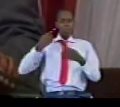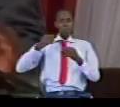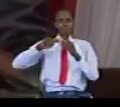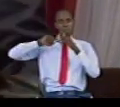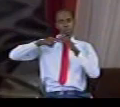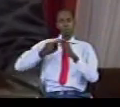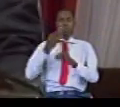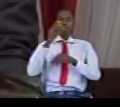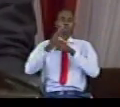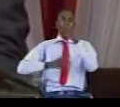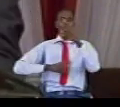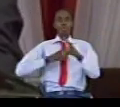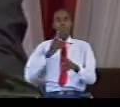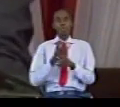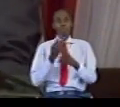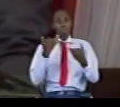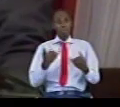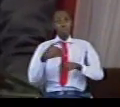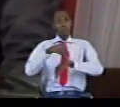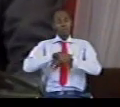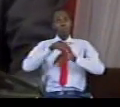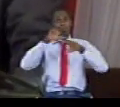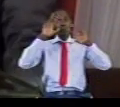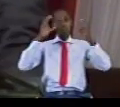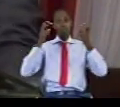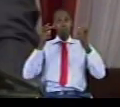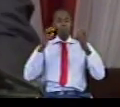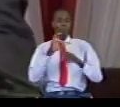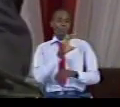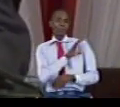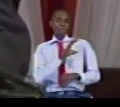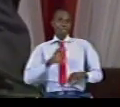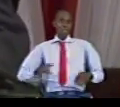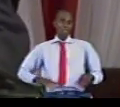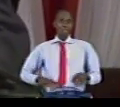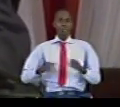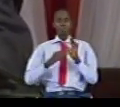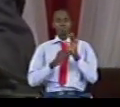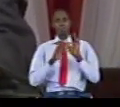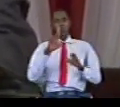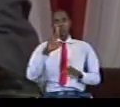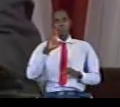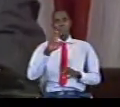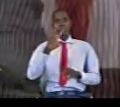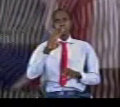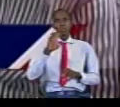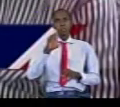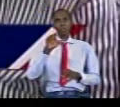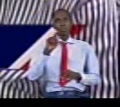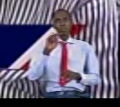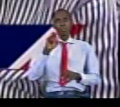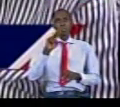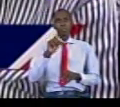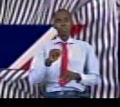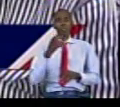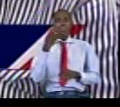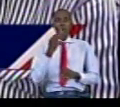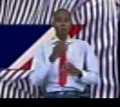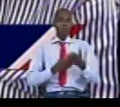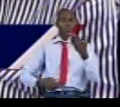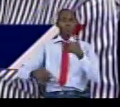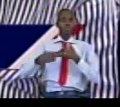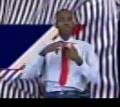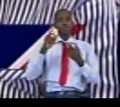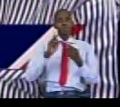world. Tonight we're looking at the message, Christ's revelation of return to the Father in